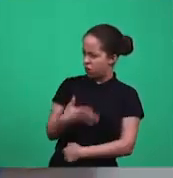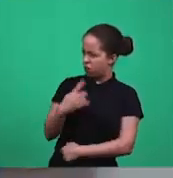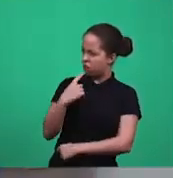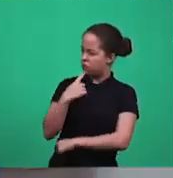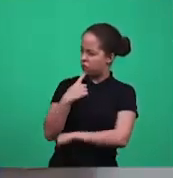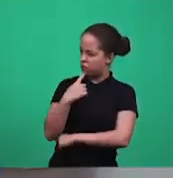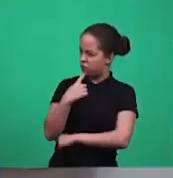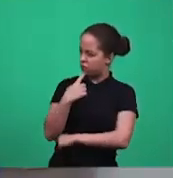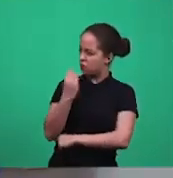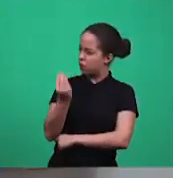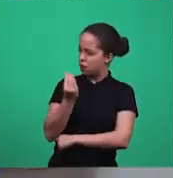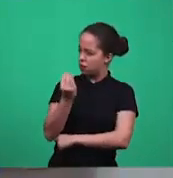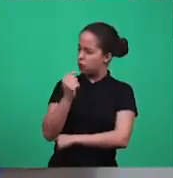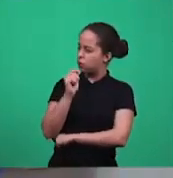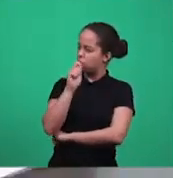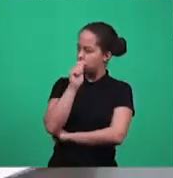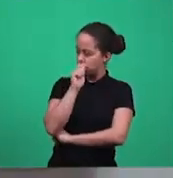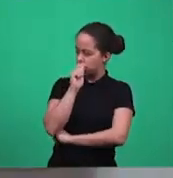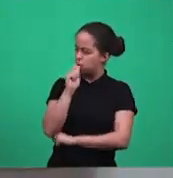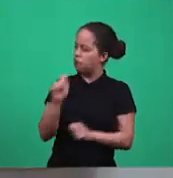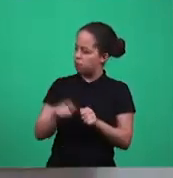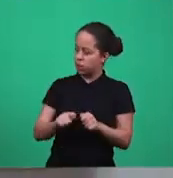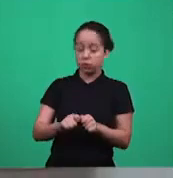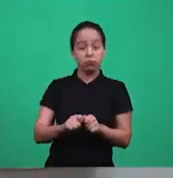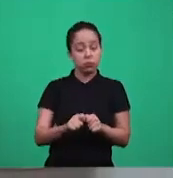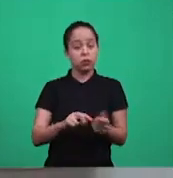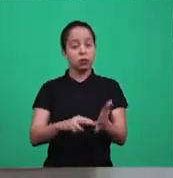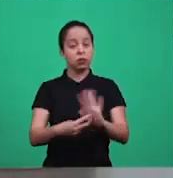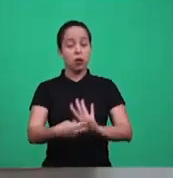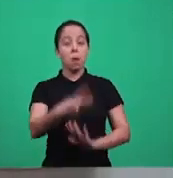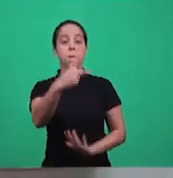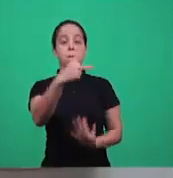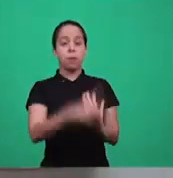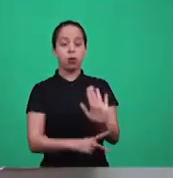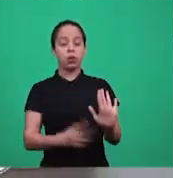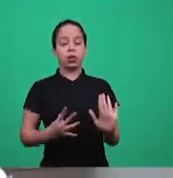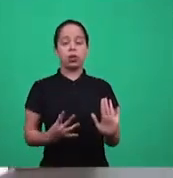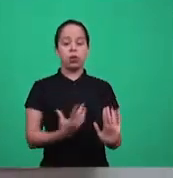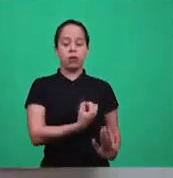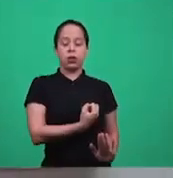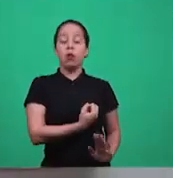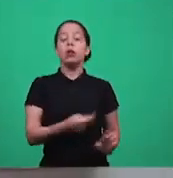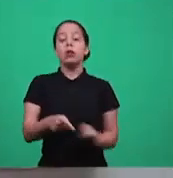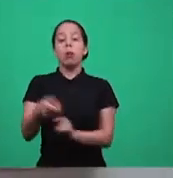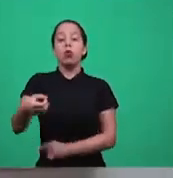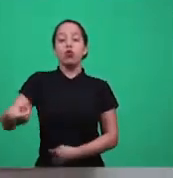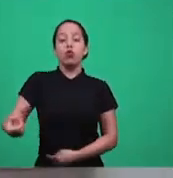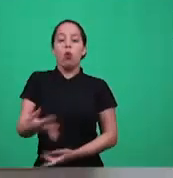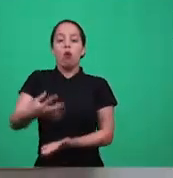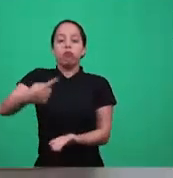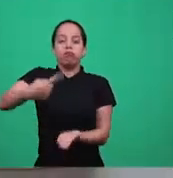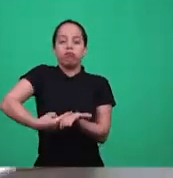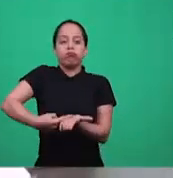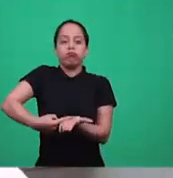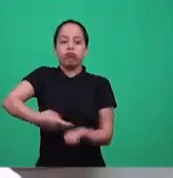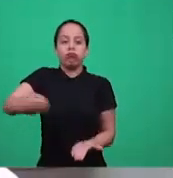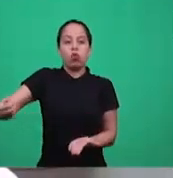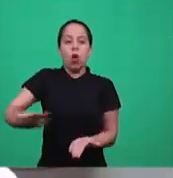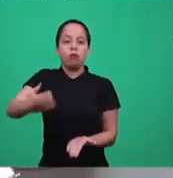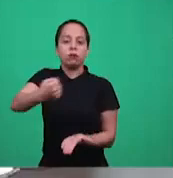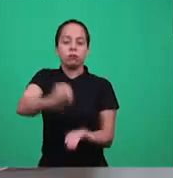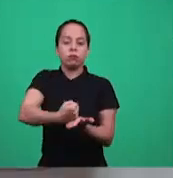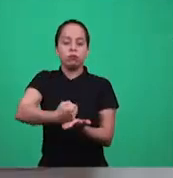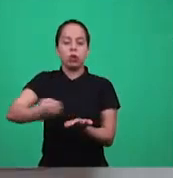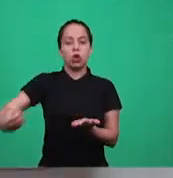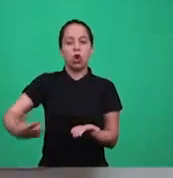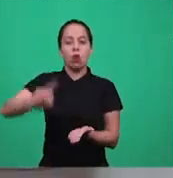what Nicodemus said, because it's a clash between the Old Testament and the New Testament. Jesus had